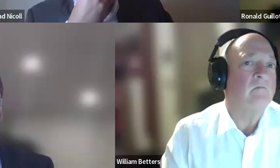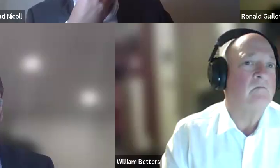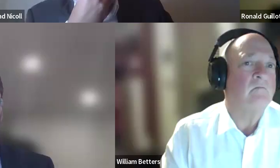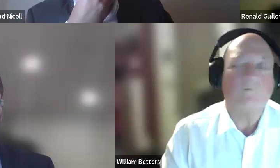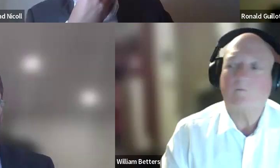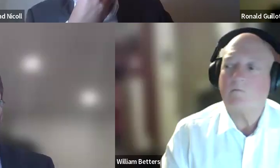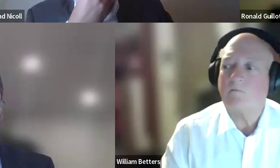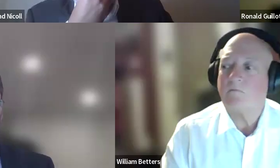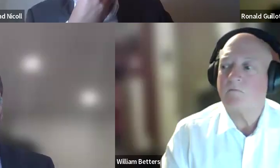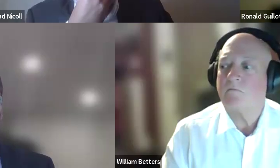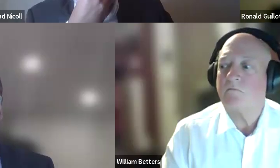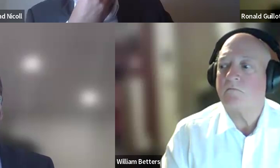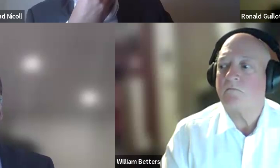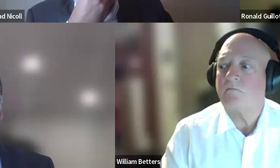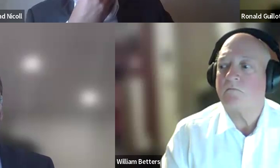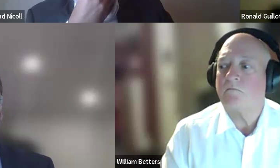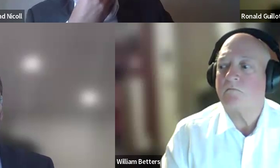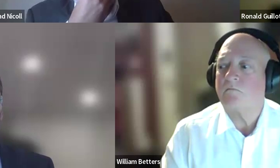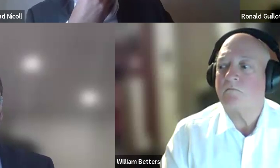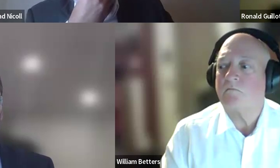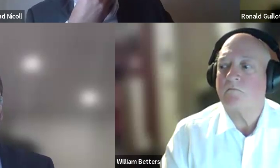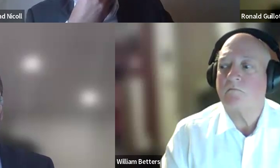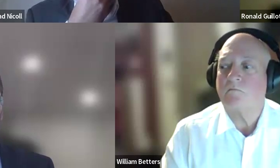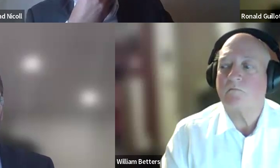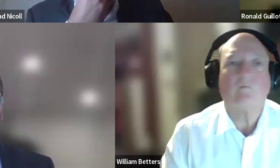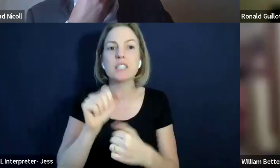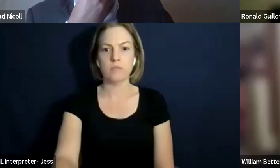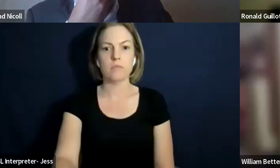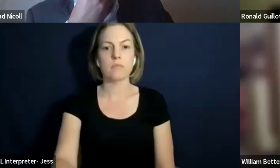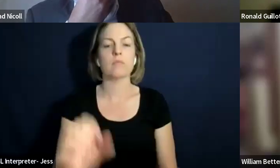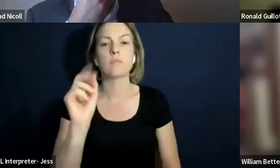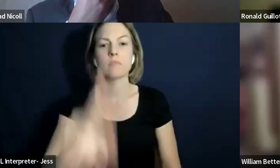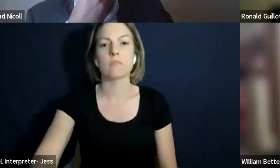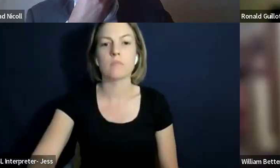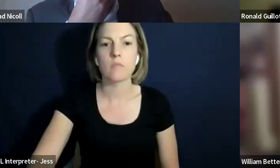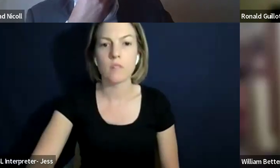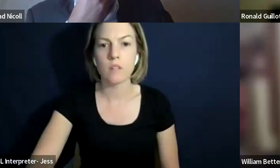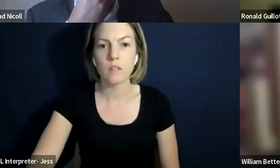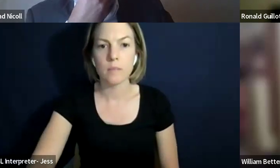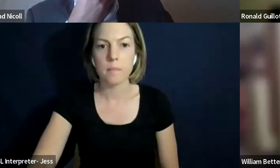Hi. Hi, Sandy. All right, I'll try. Let's see.